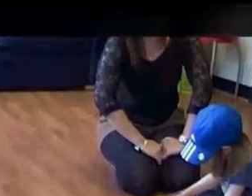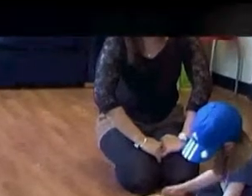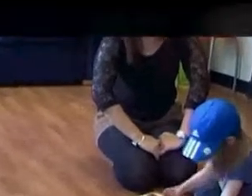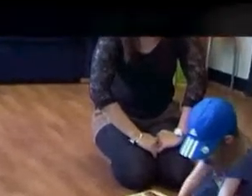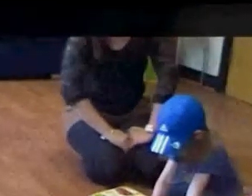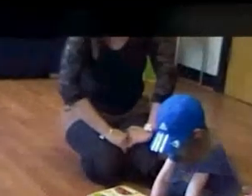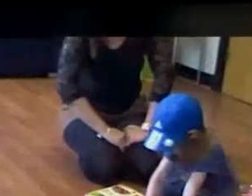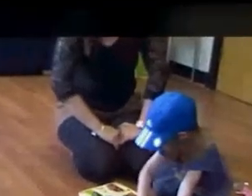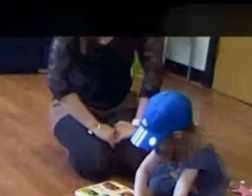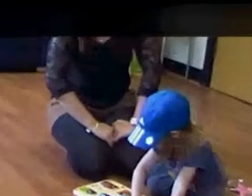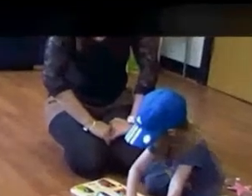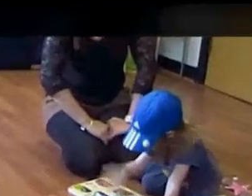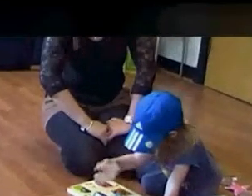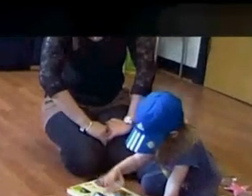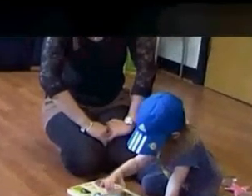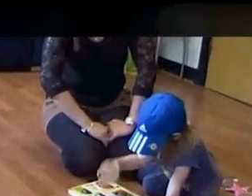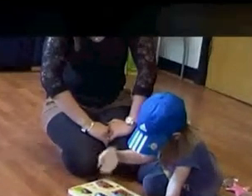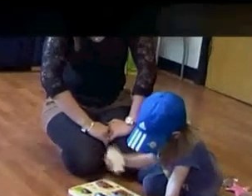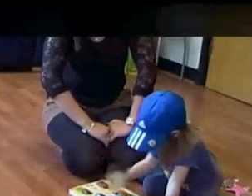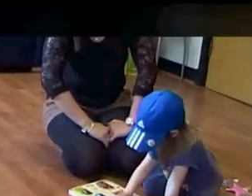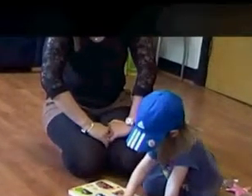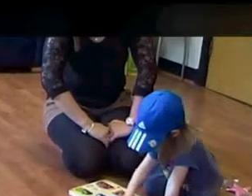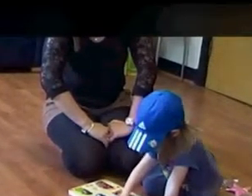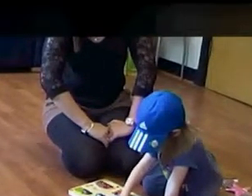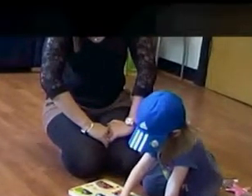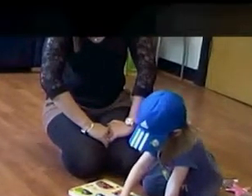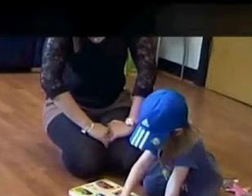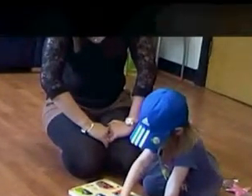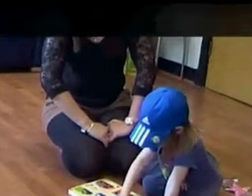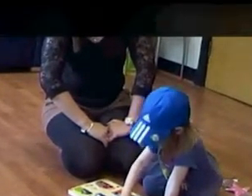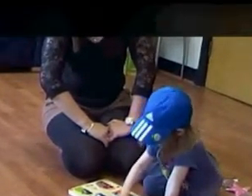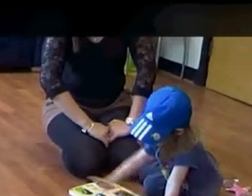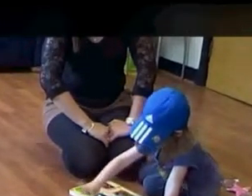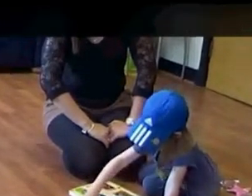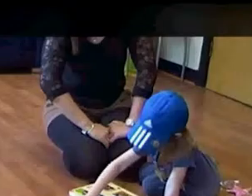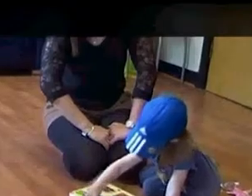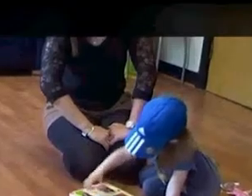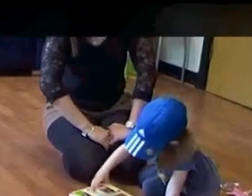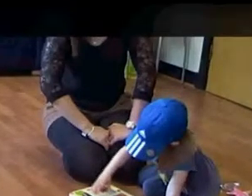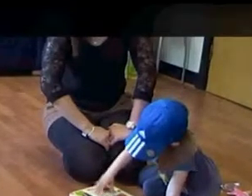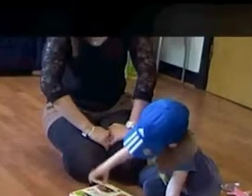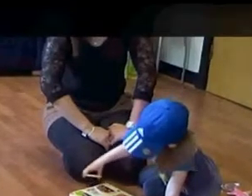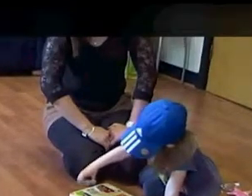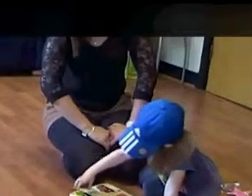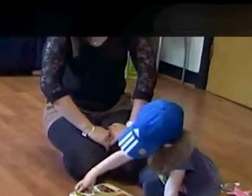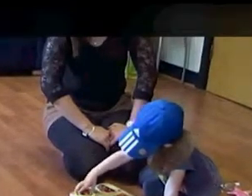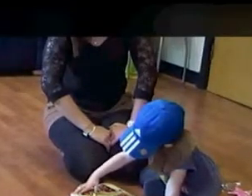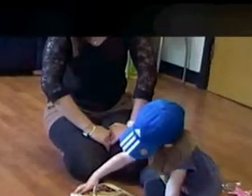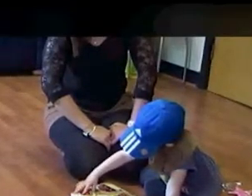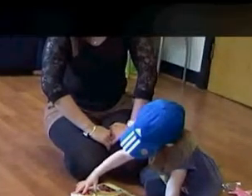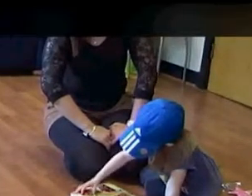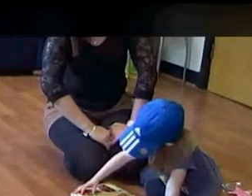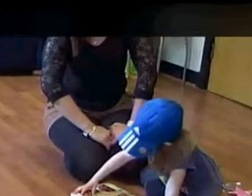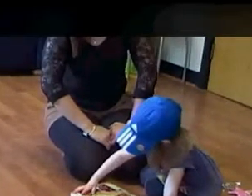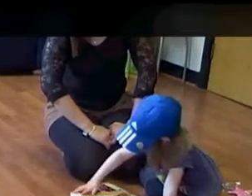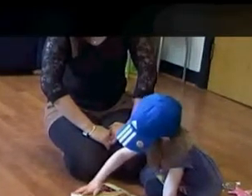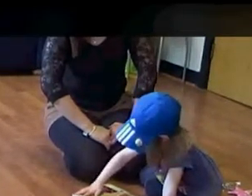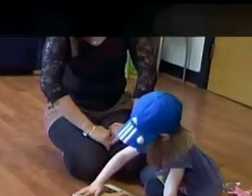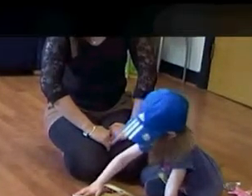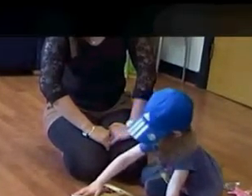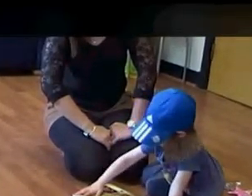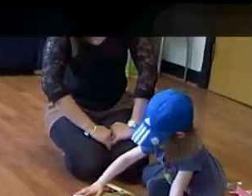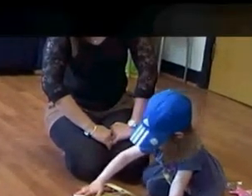Orange! This game promotes an awareness of space and position. Emma is playing a fabric skittle